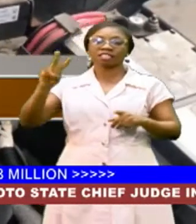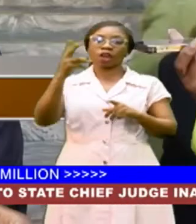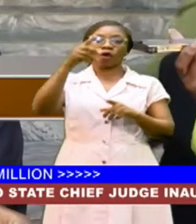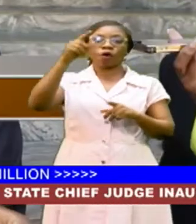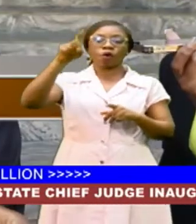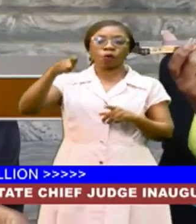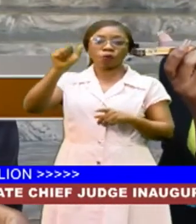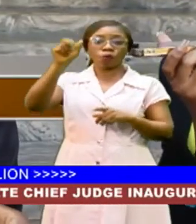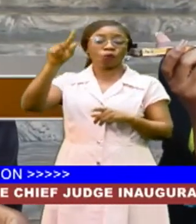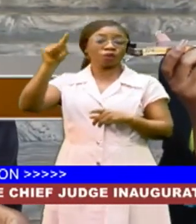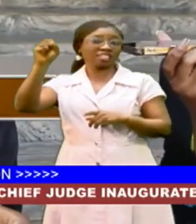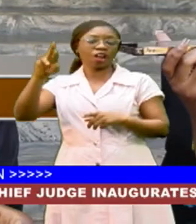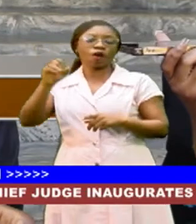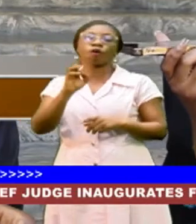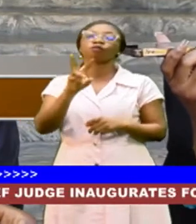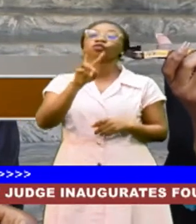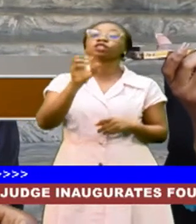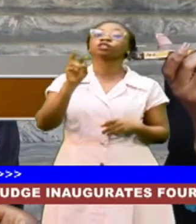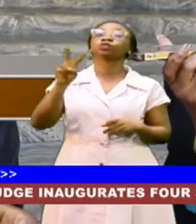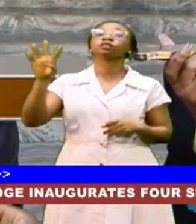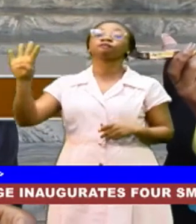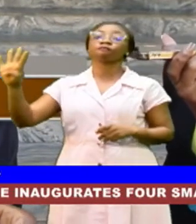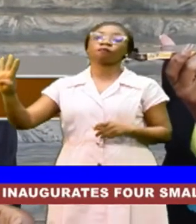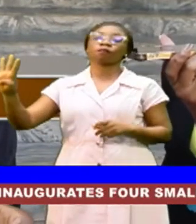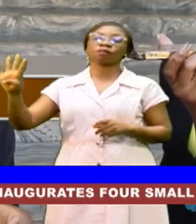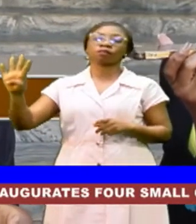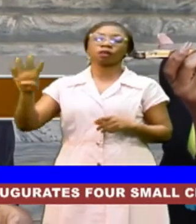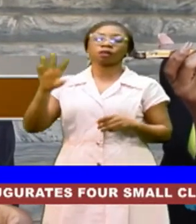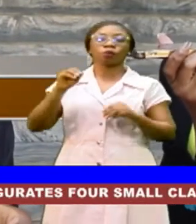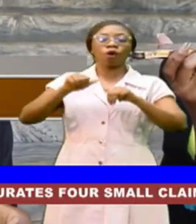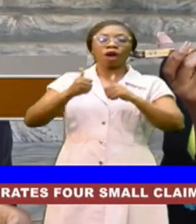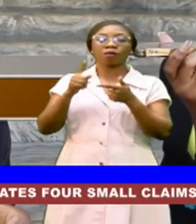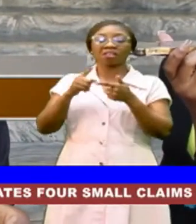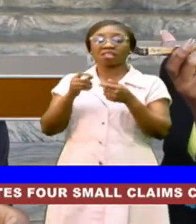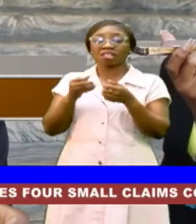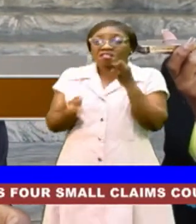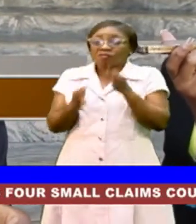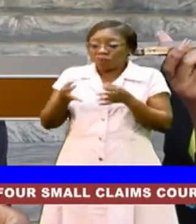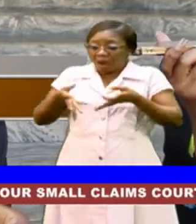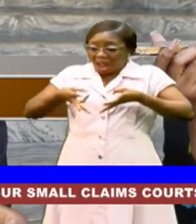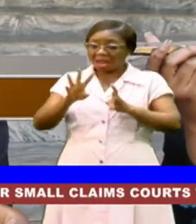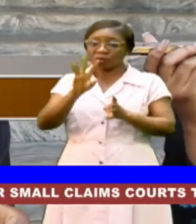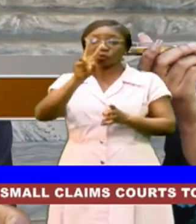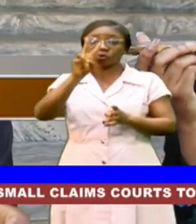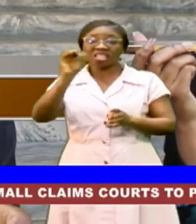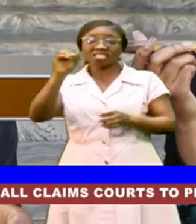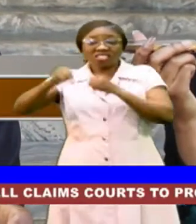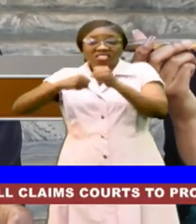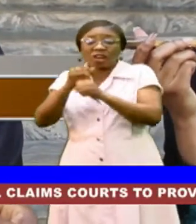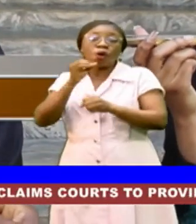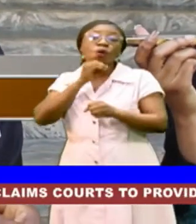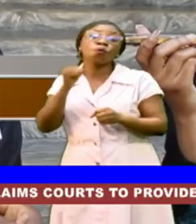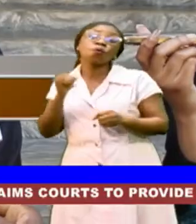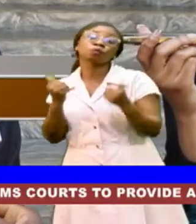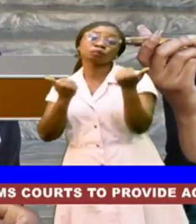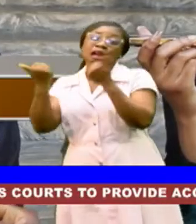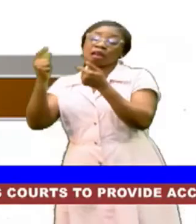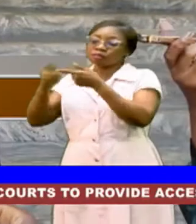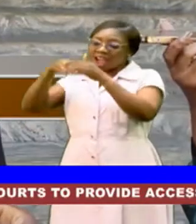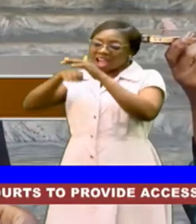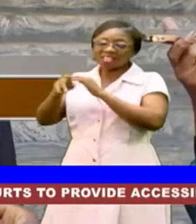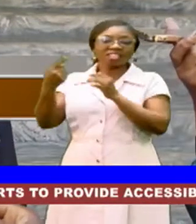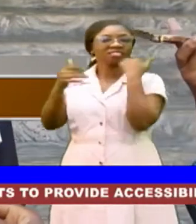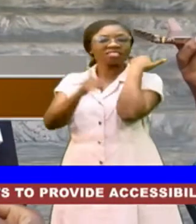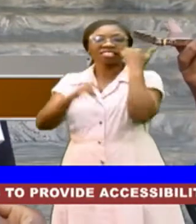2024. There's no way you can build the auto sector where you allow a 20-year-old vehicle to come into the country. That's not going to happen.